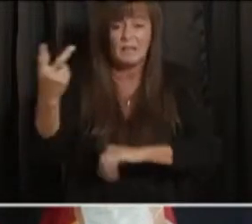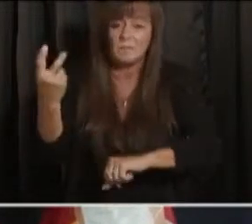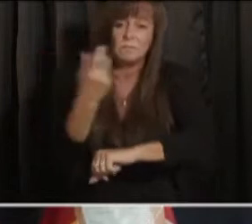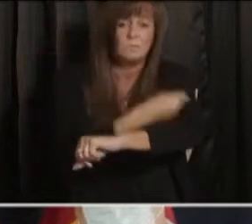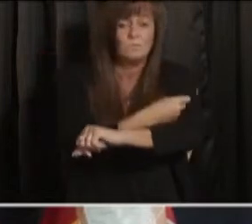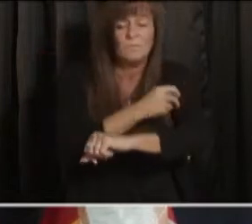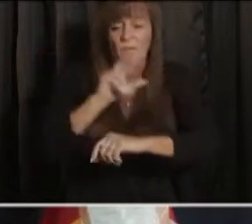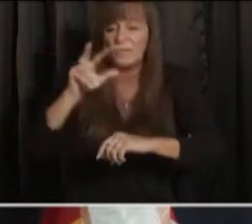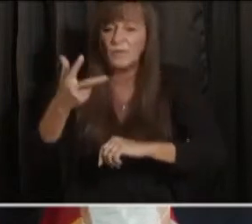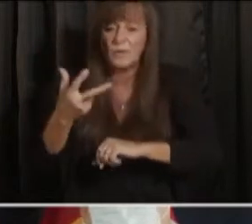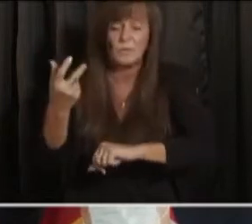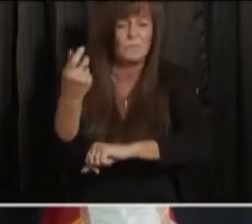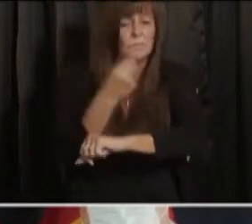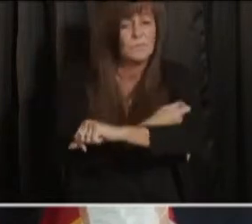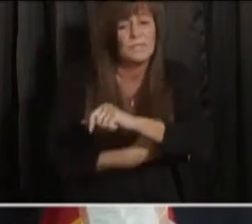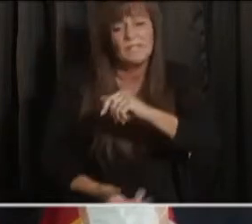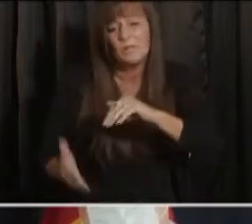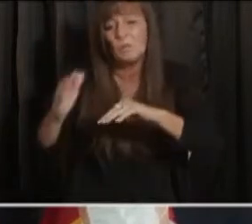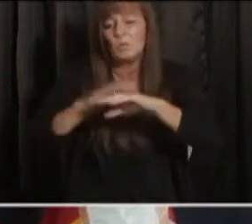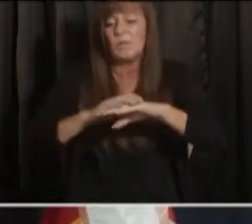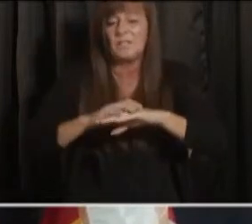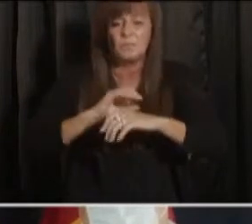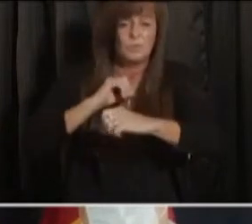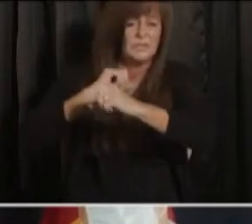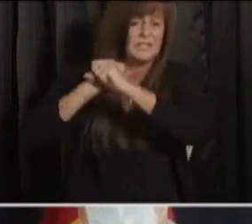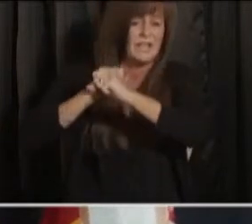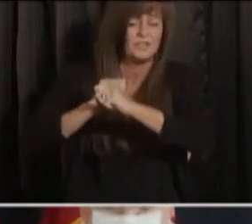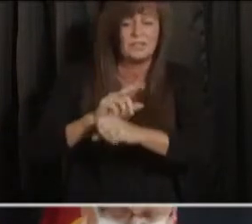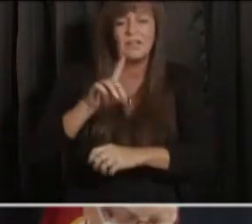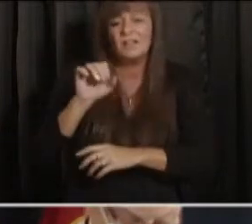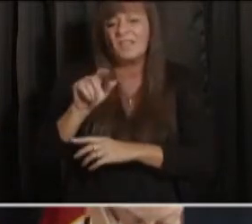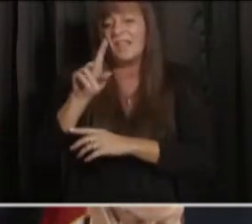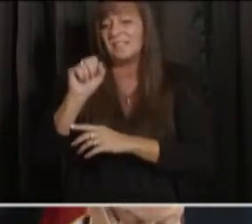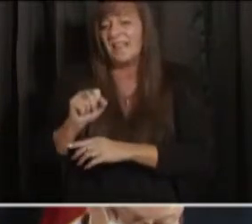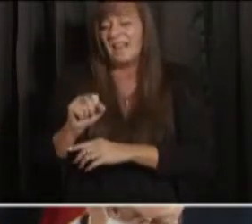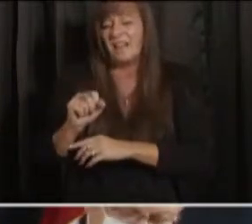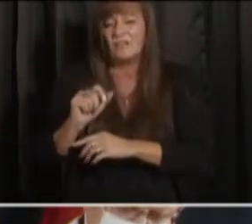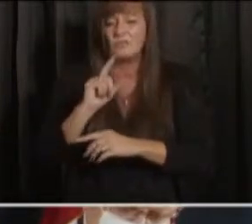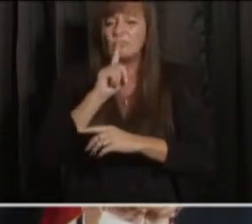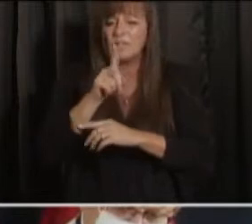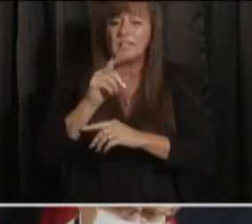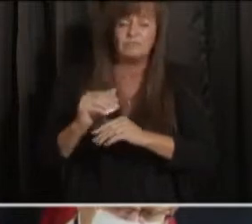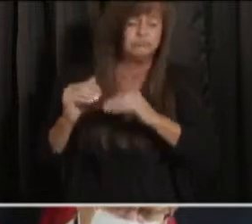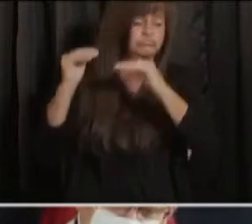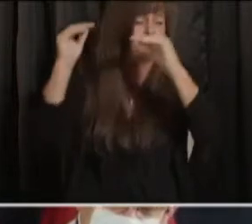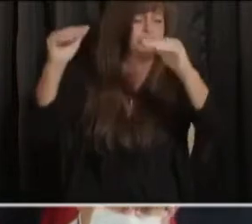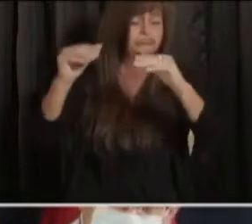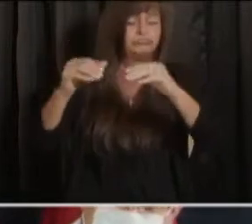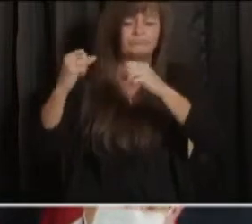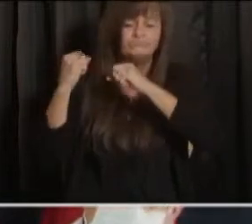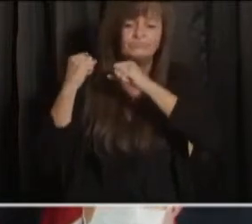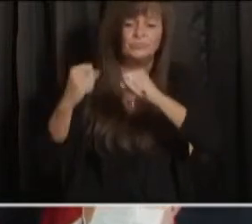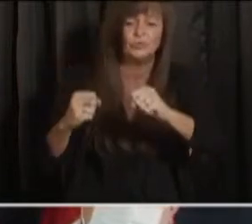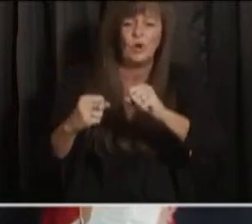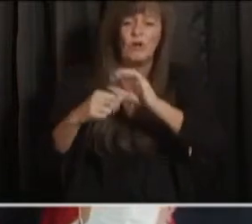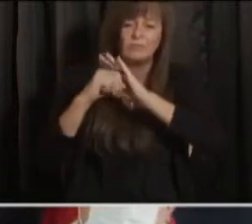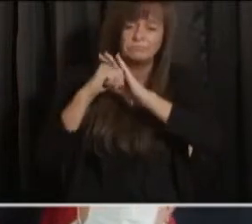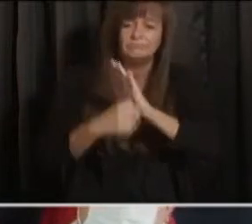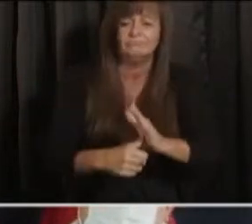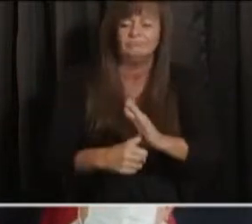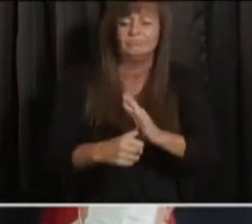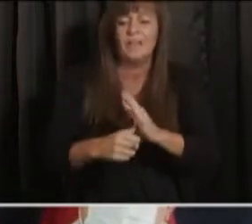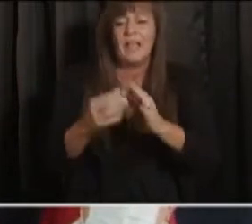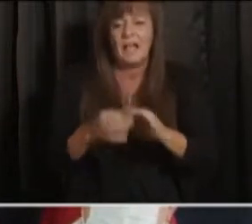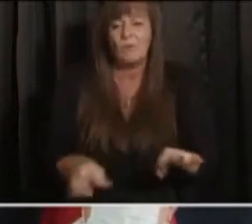of protection. The data is off the charts on how well and important the booster is for, especially for older